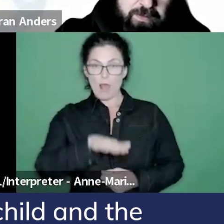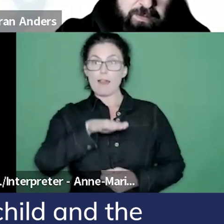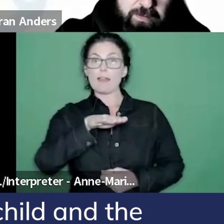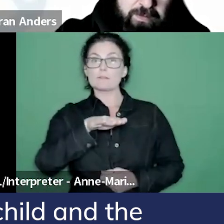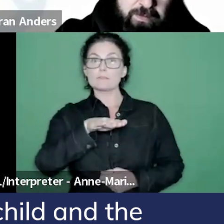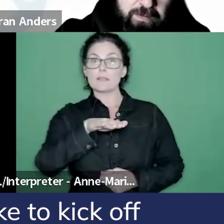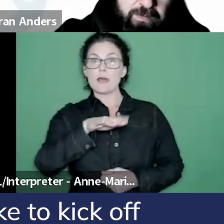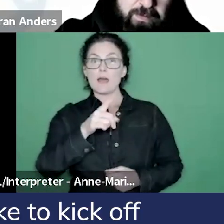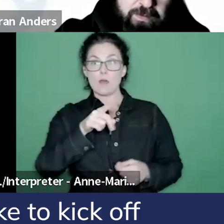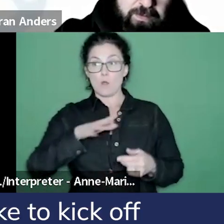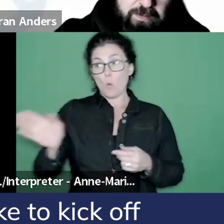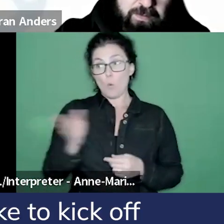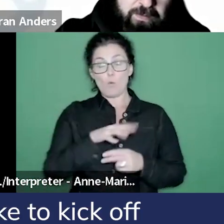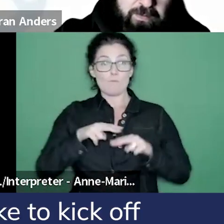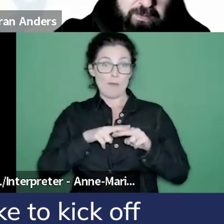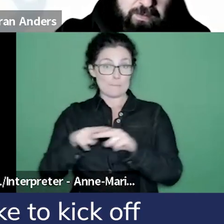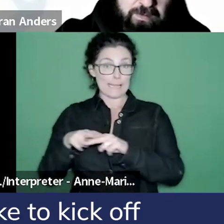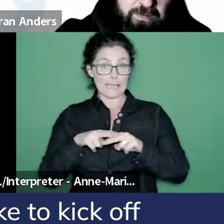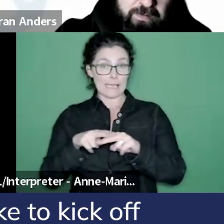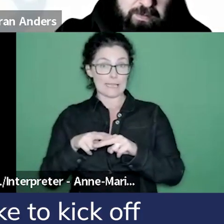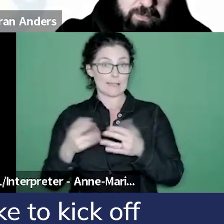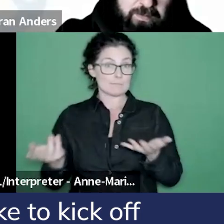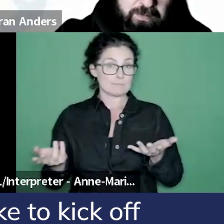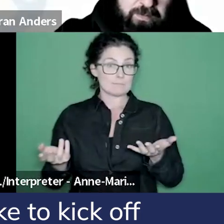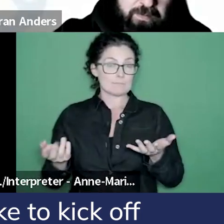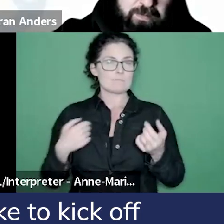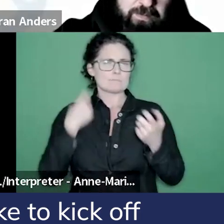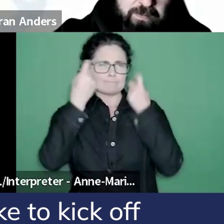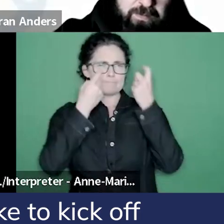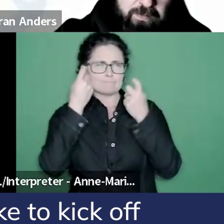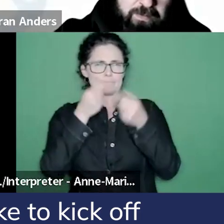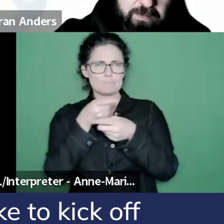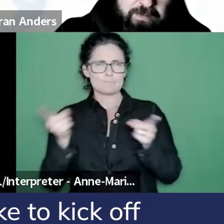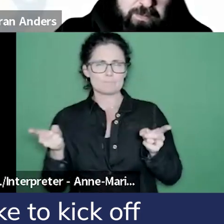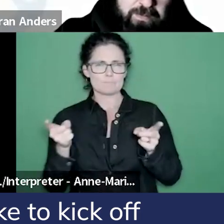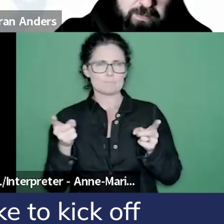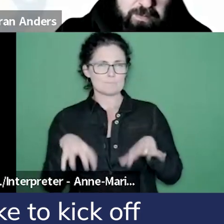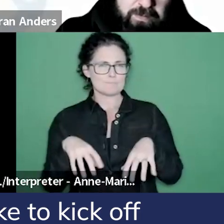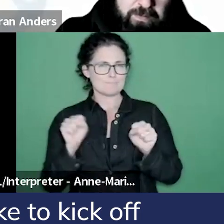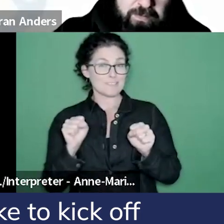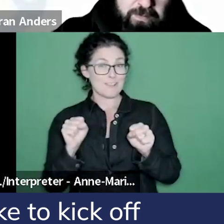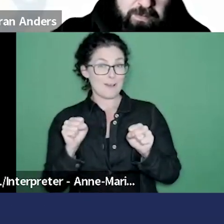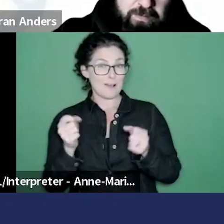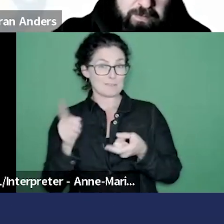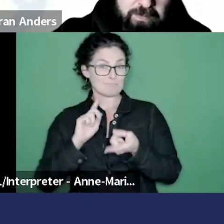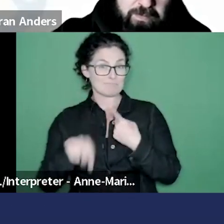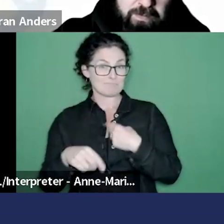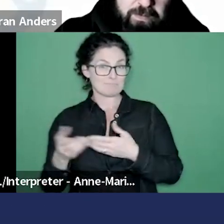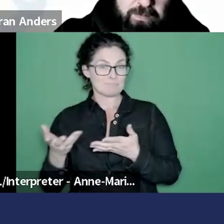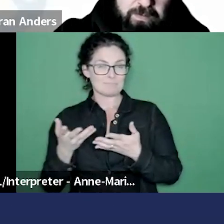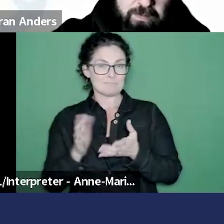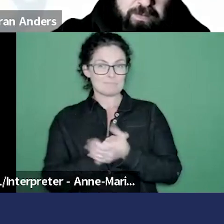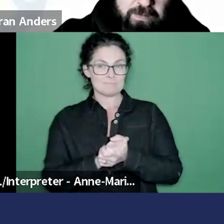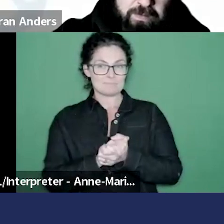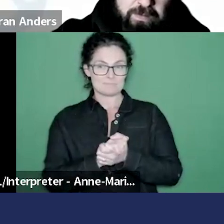as a whole. So I am just wondering if anyone would like to kick off and answer that. I'm just trying to see